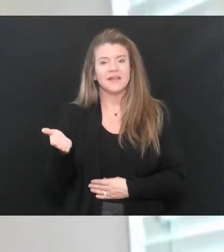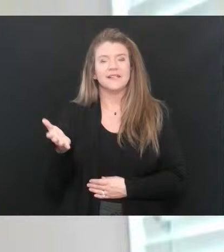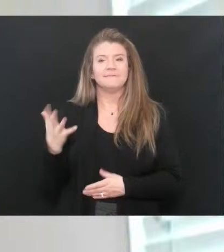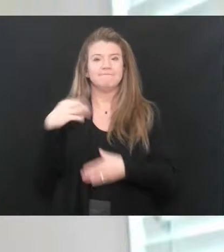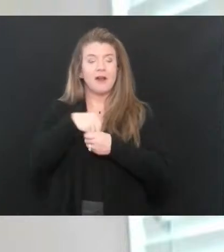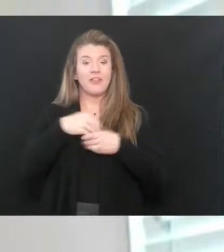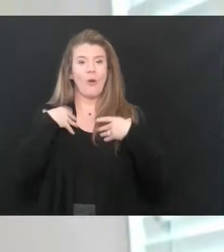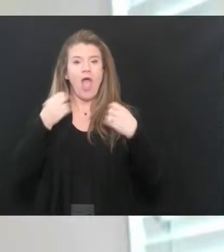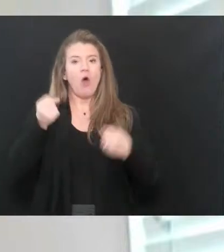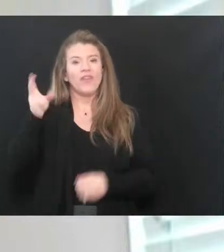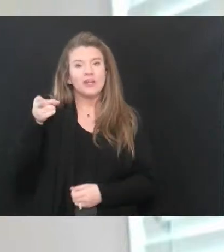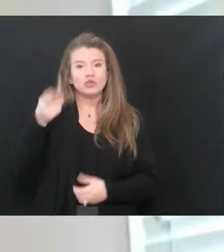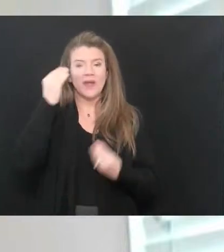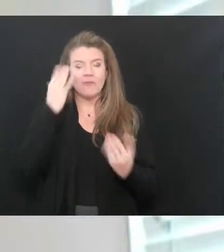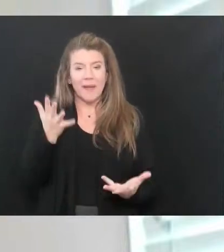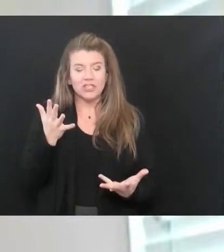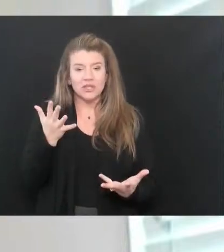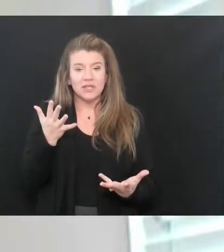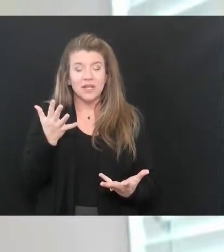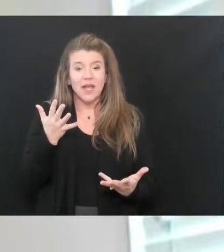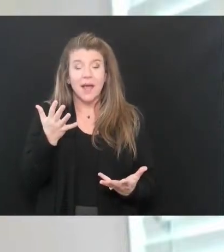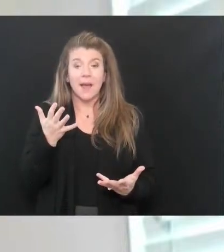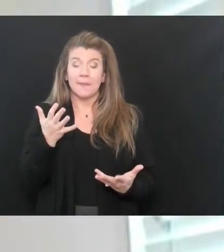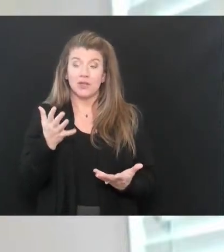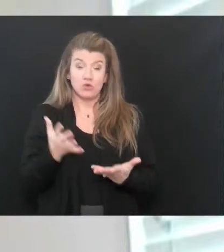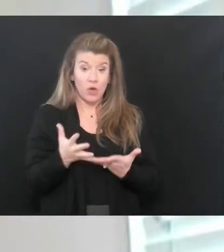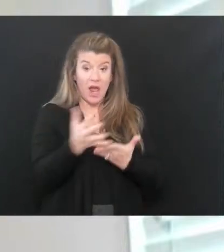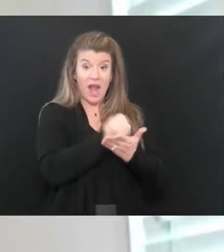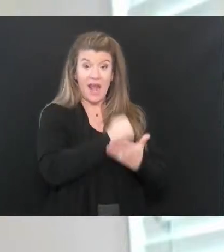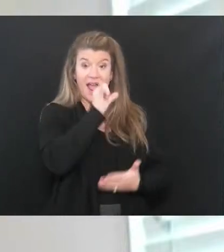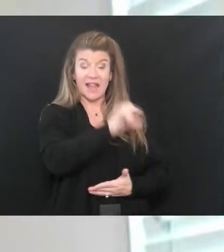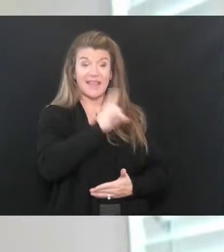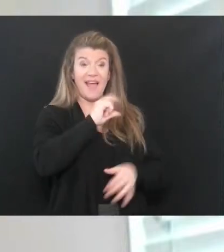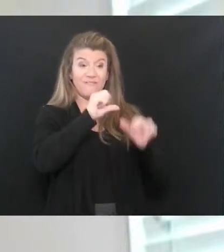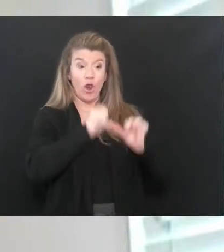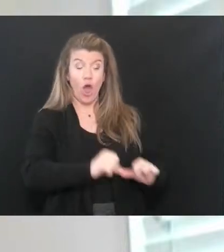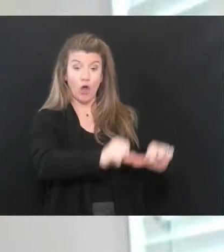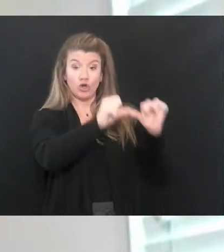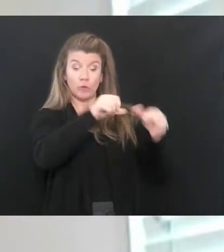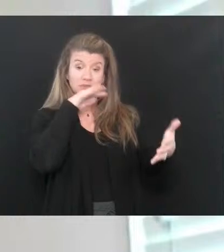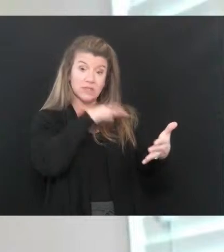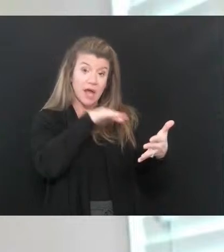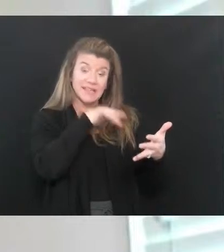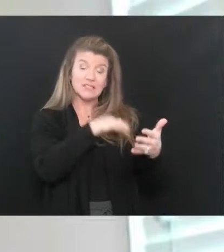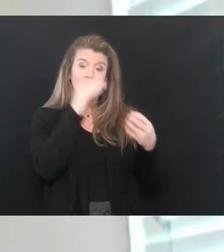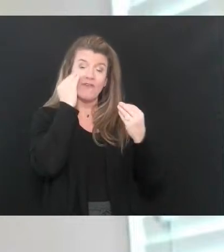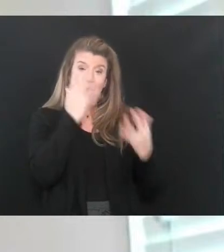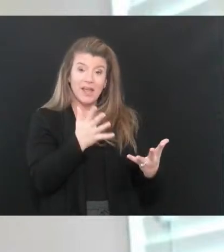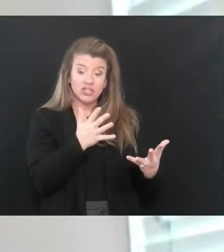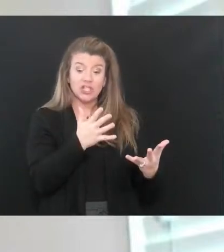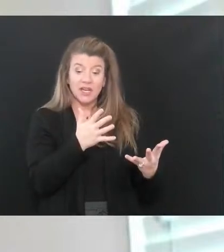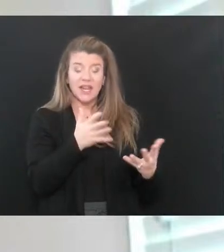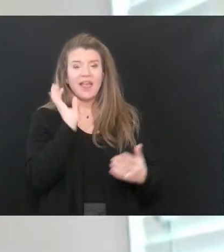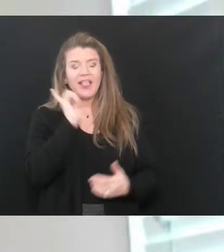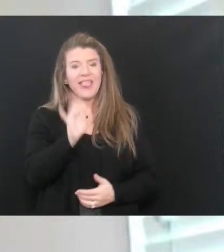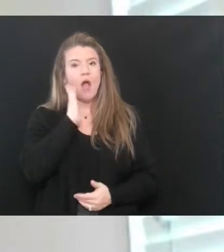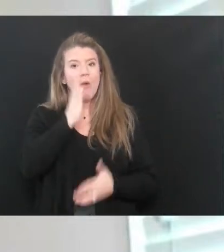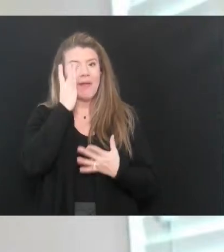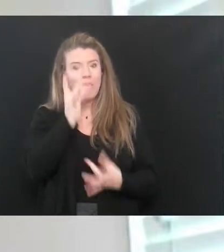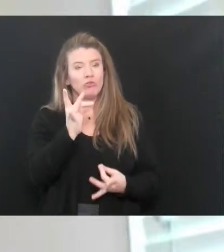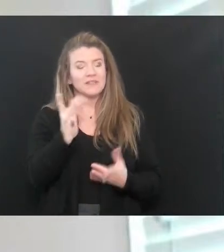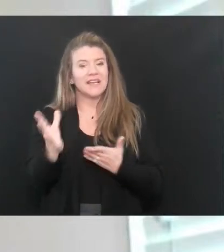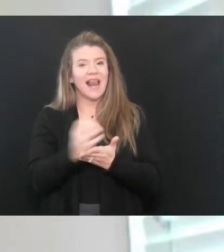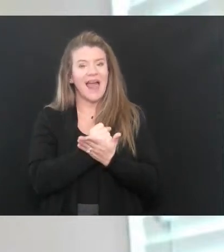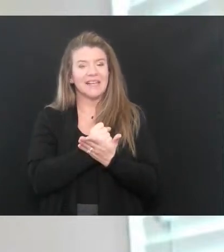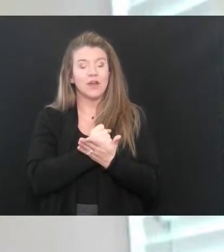health history information. But to collect that, for long-term studies or information, that would be interesting to